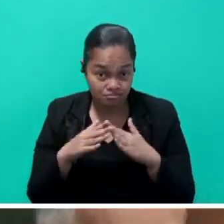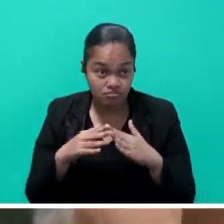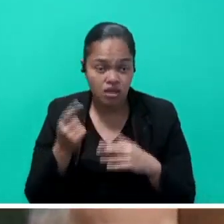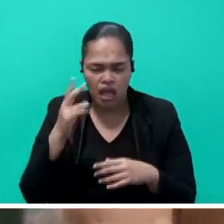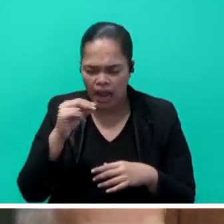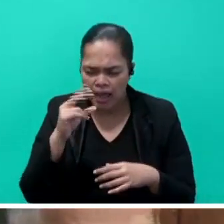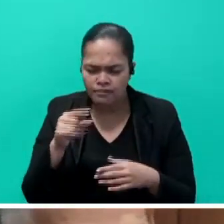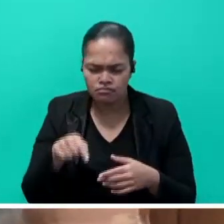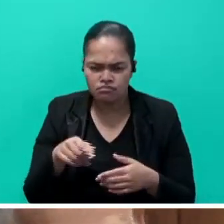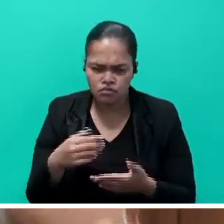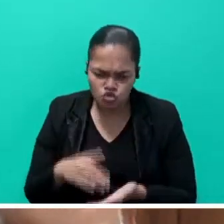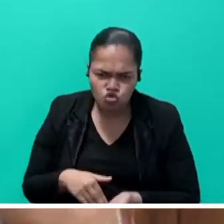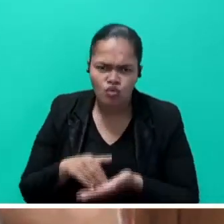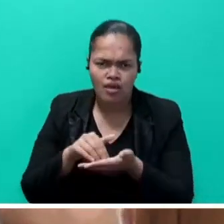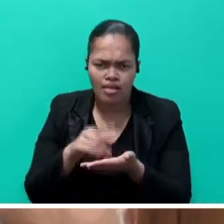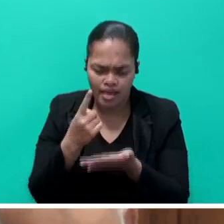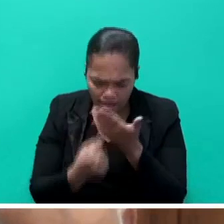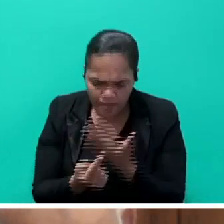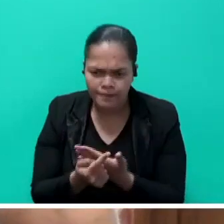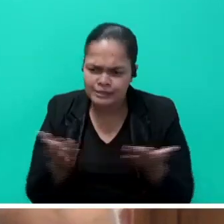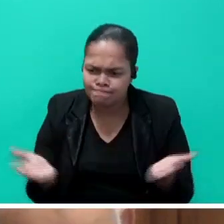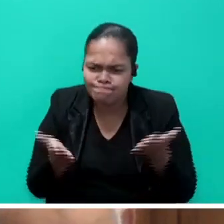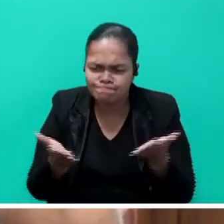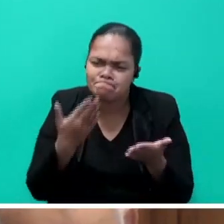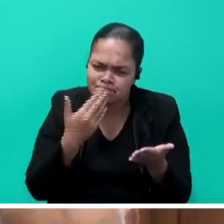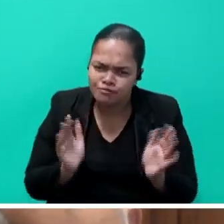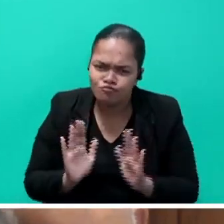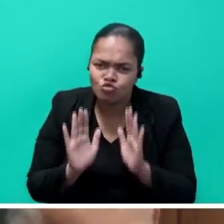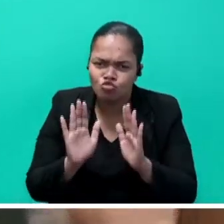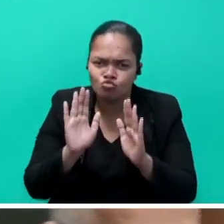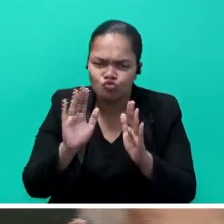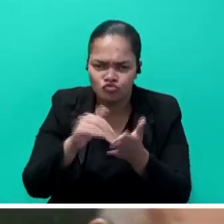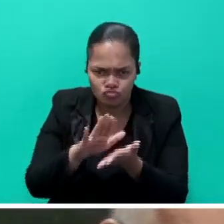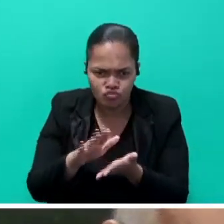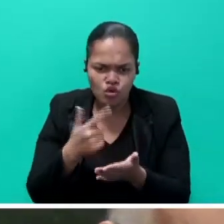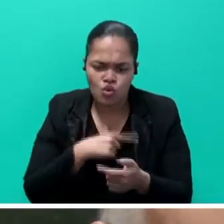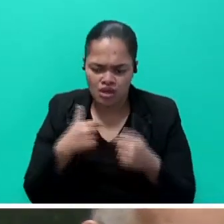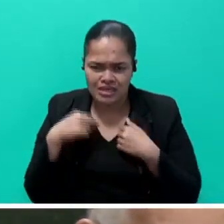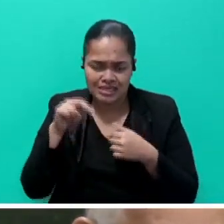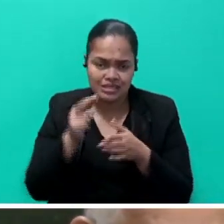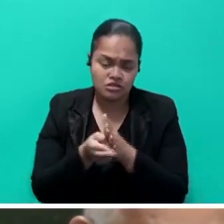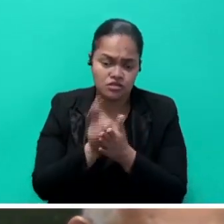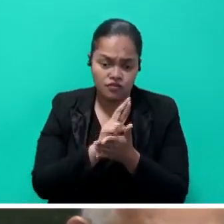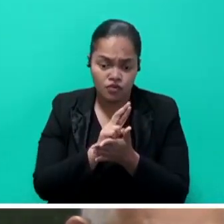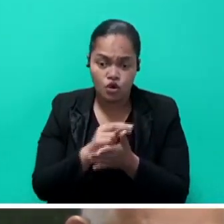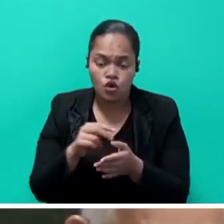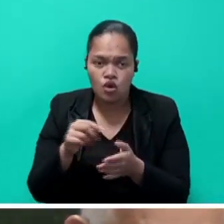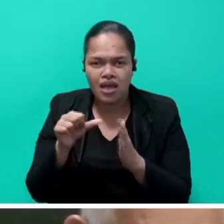enable this to happen, we will need to review the current Drainage Act